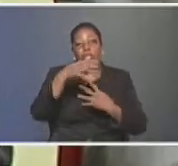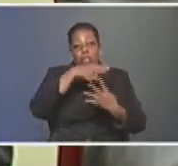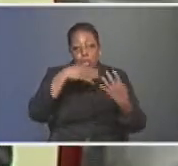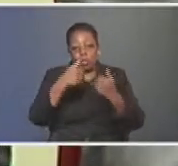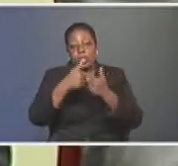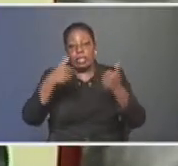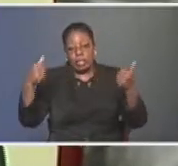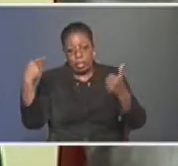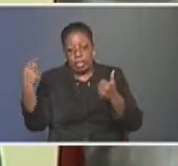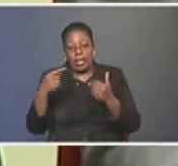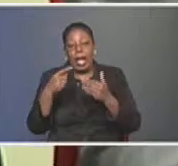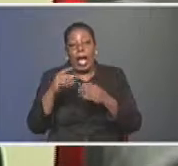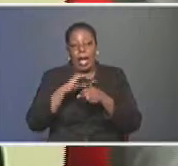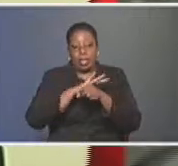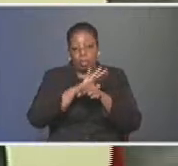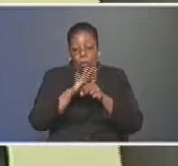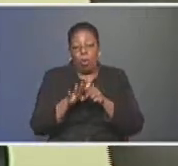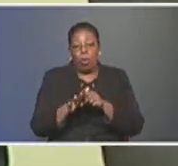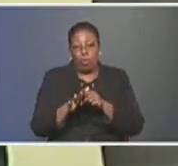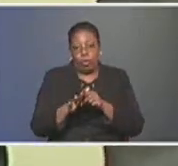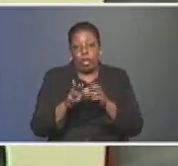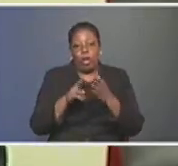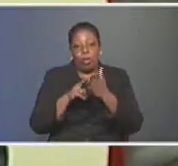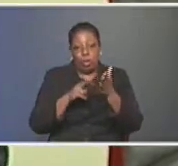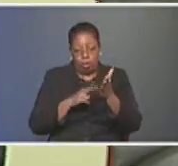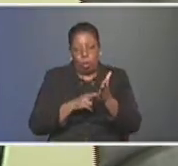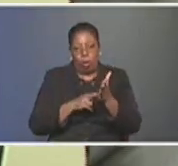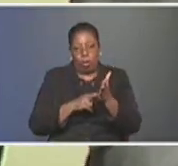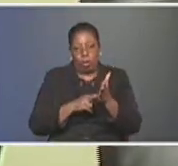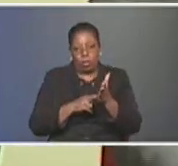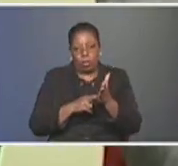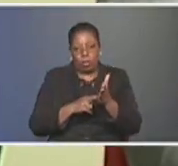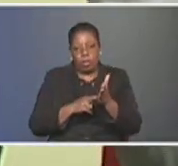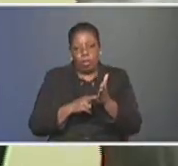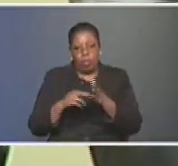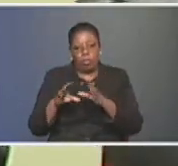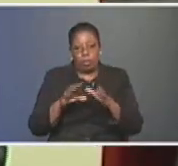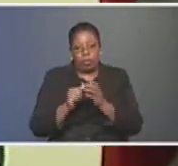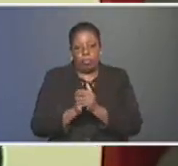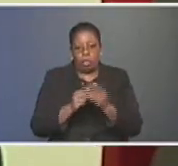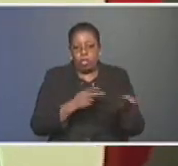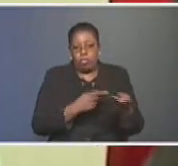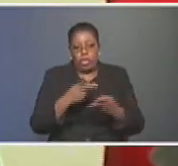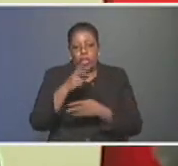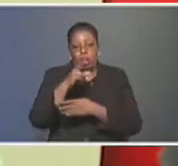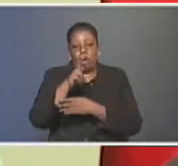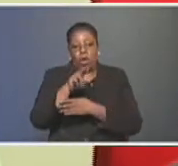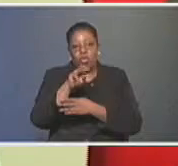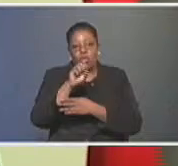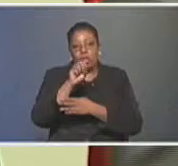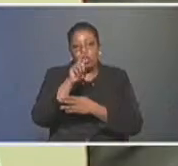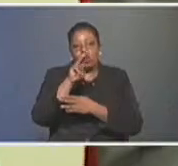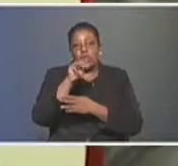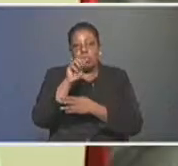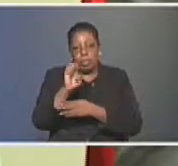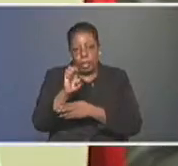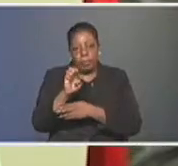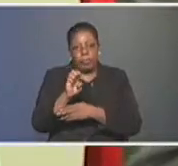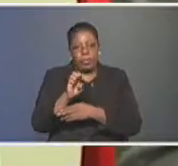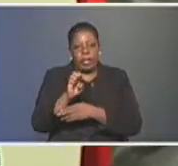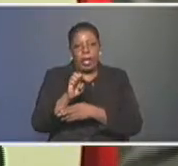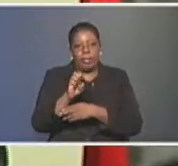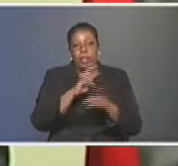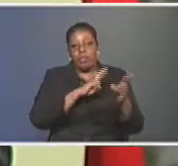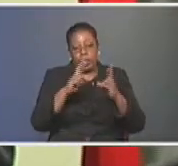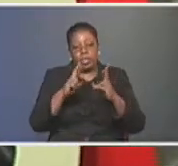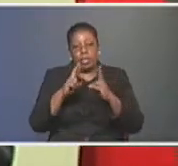protocols will be enforced. And so please come early, please bring your resumes, and of course be ready to be employed by